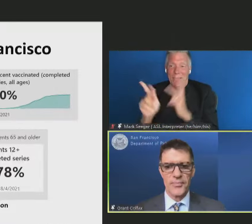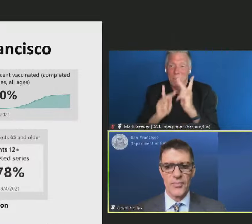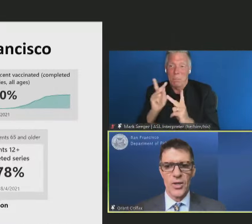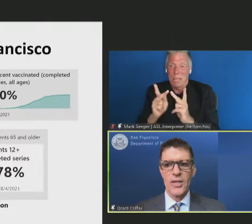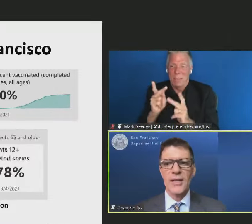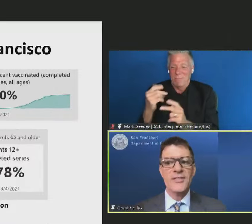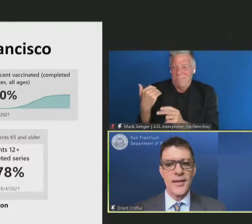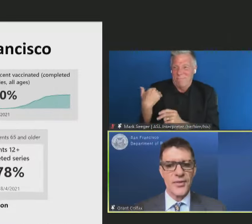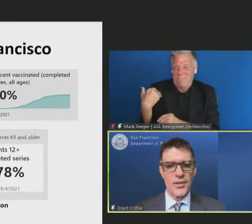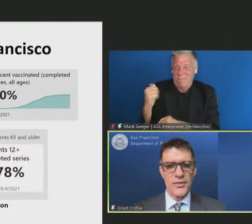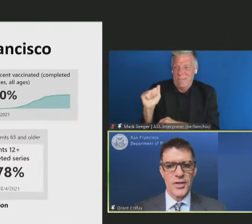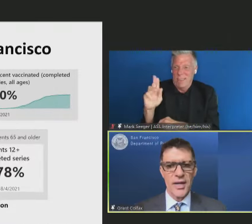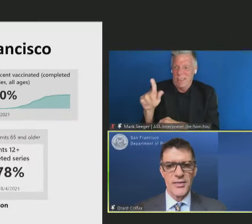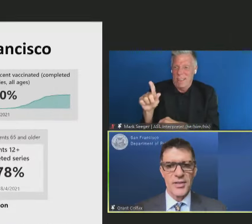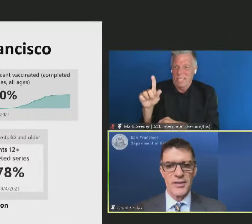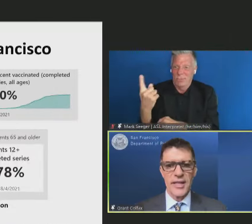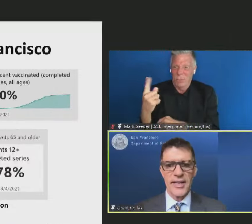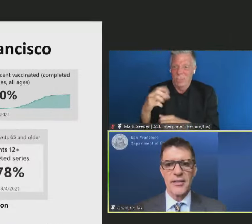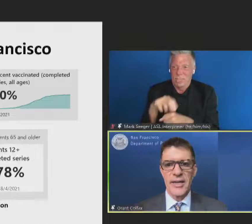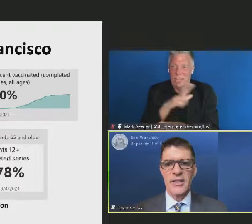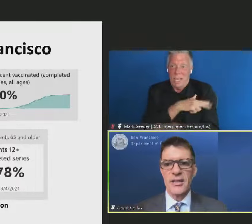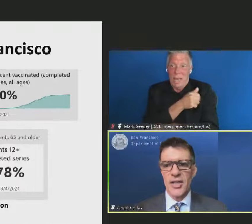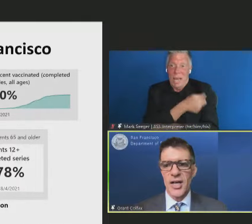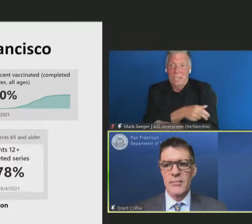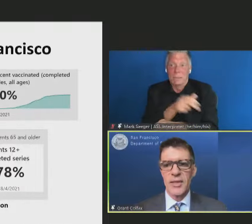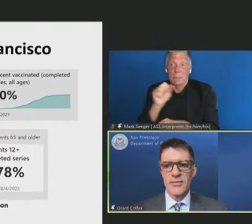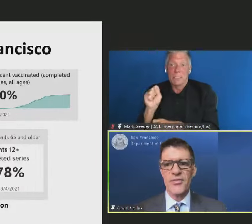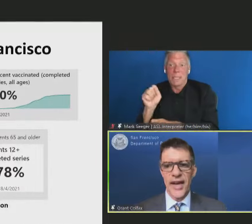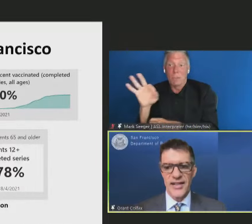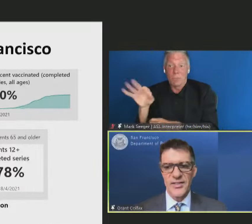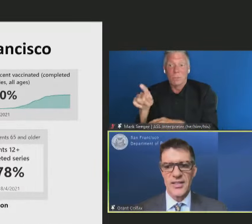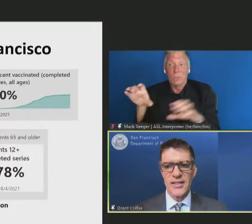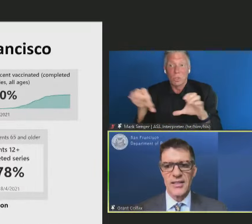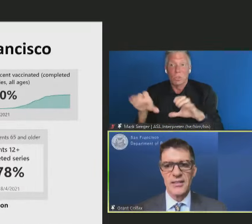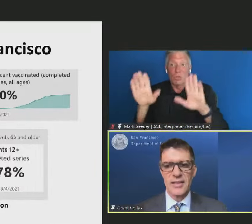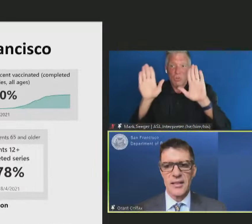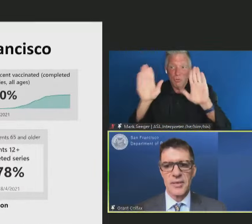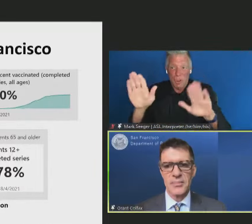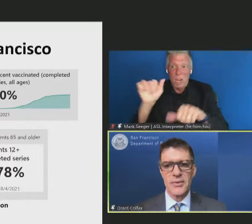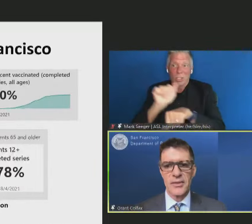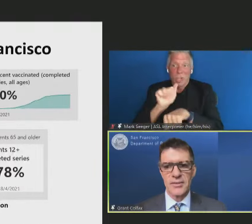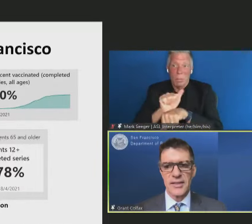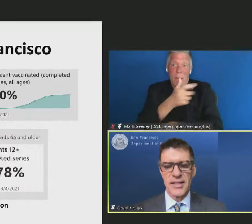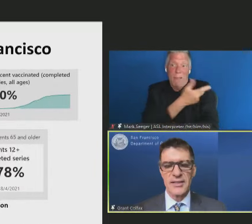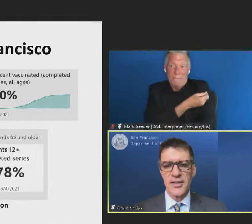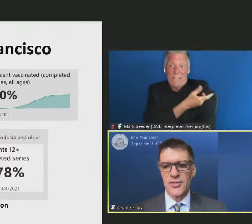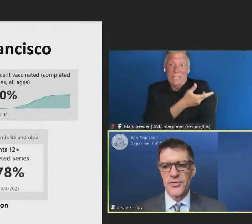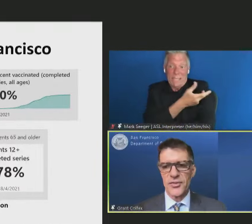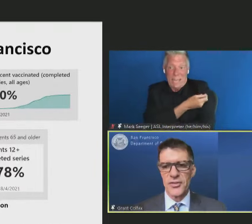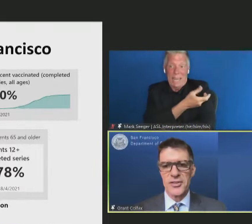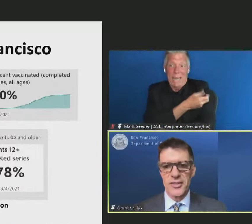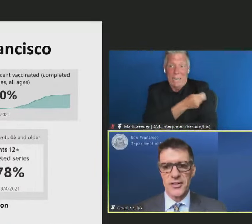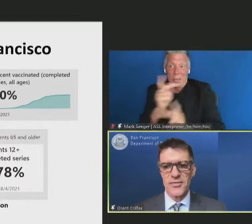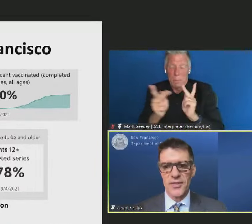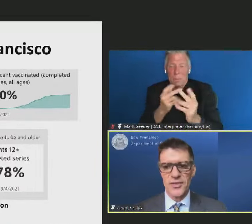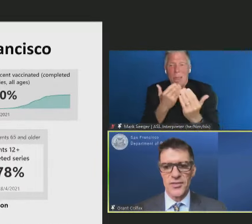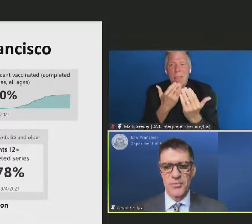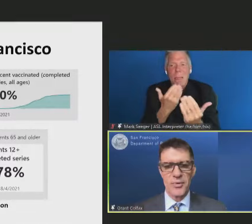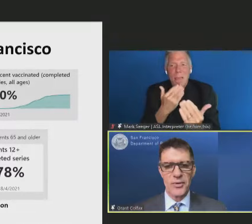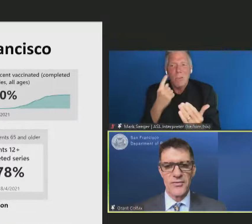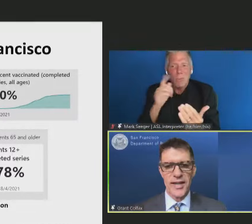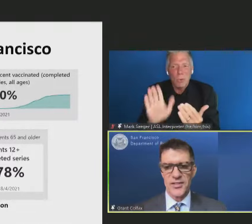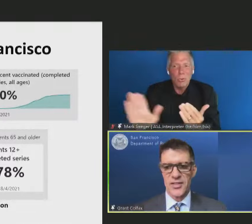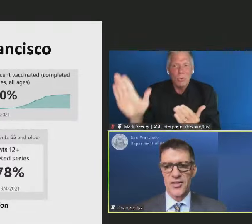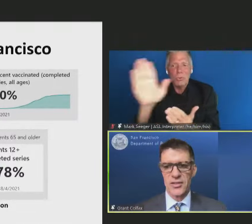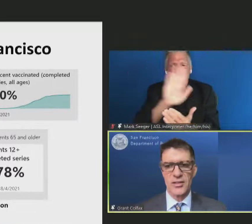hospital. San Francisco has done a great job of vaccinating people. And again, thank you for your collective efforts in